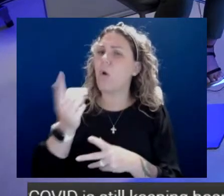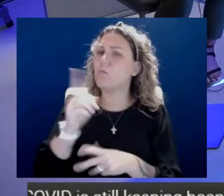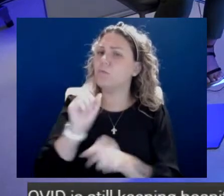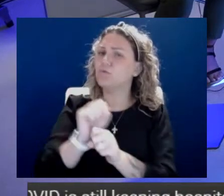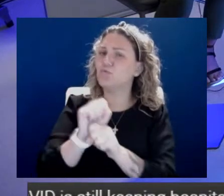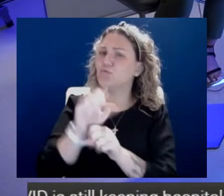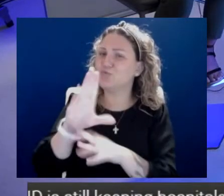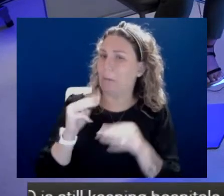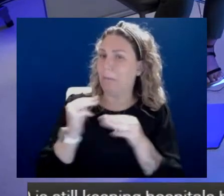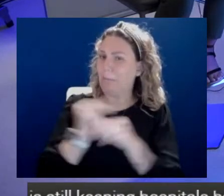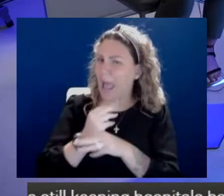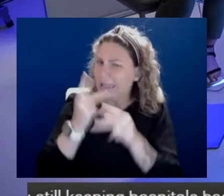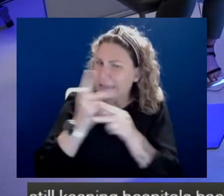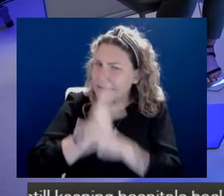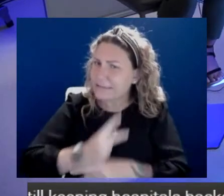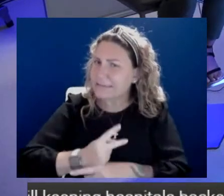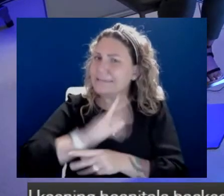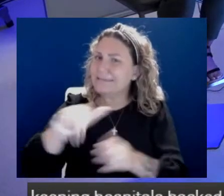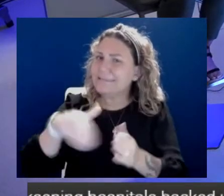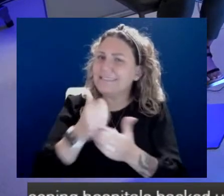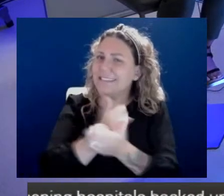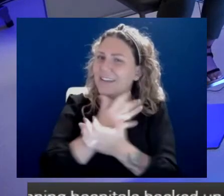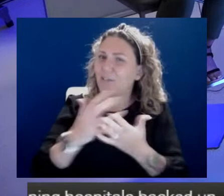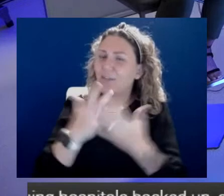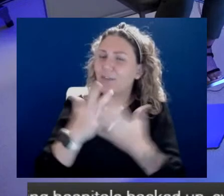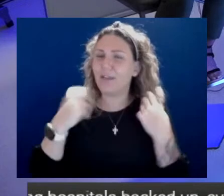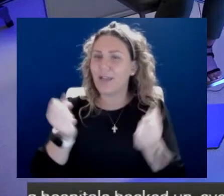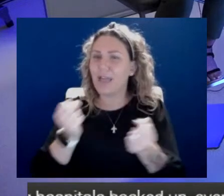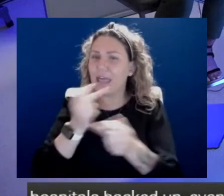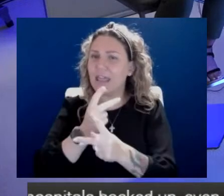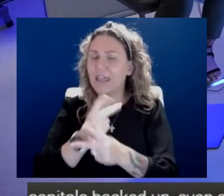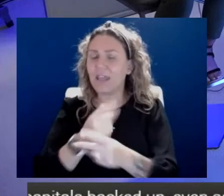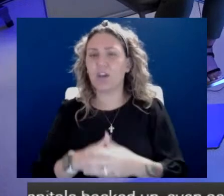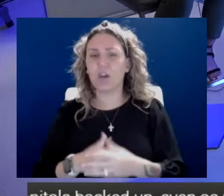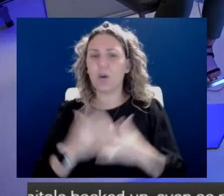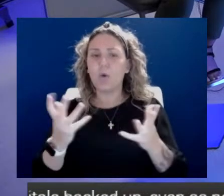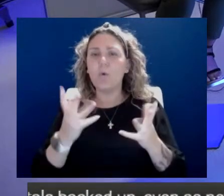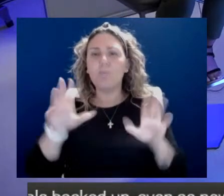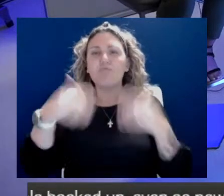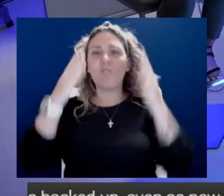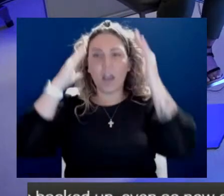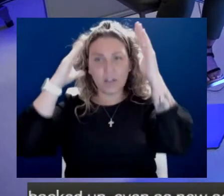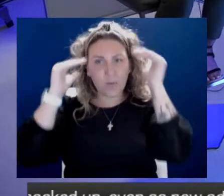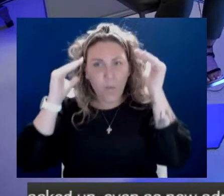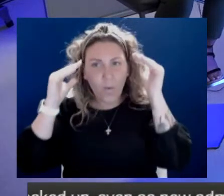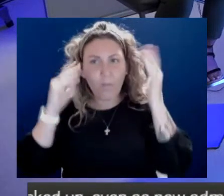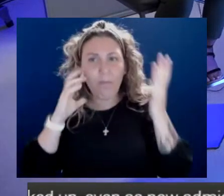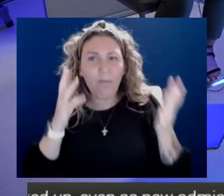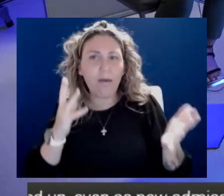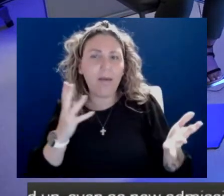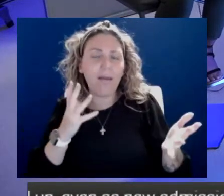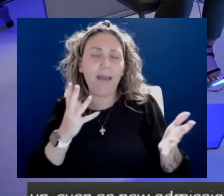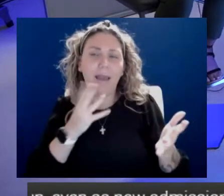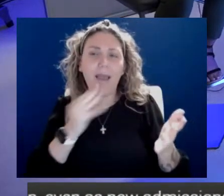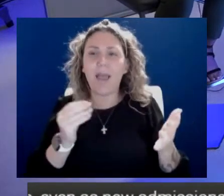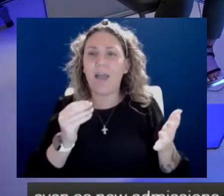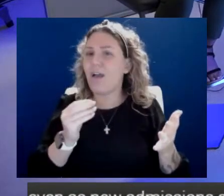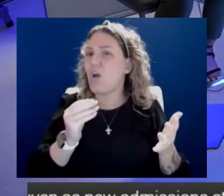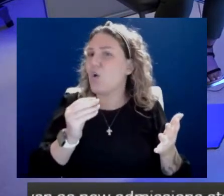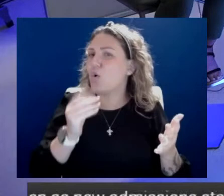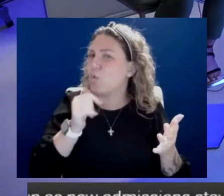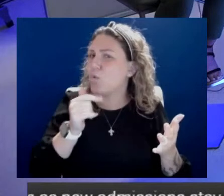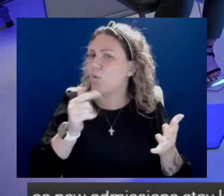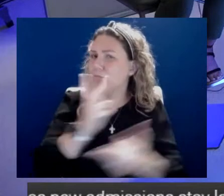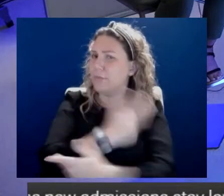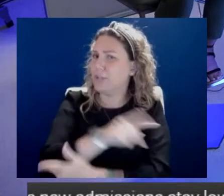problem when it comes to healthcare in some way or another. What gives you hope, and where do you and who do you think patients should talk to about